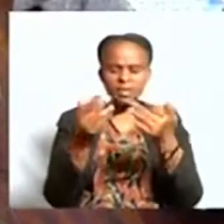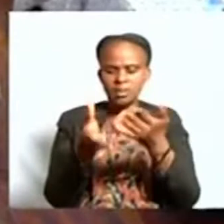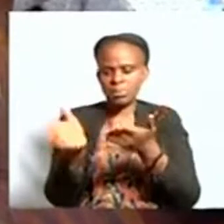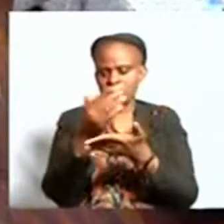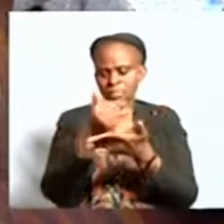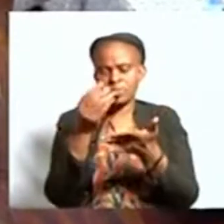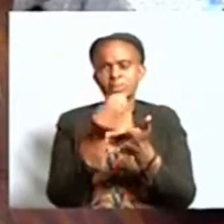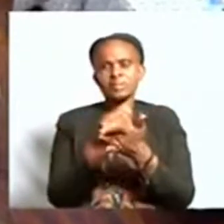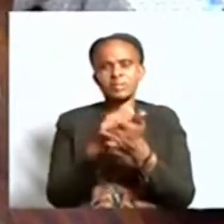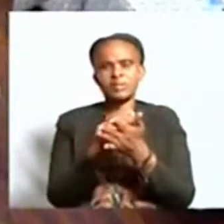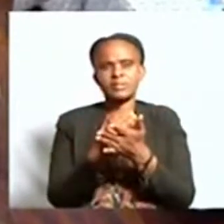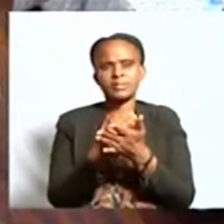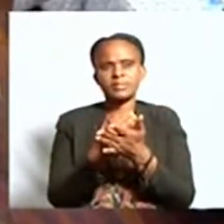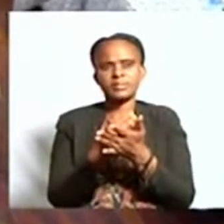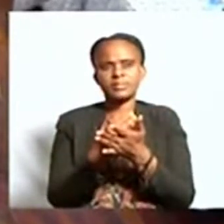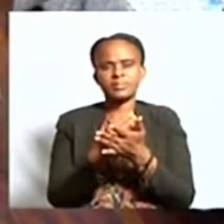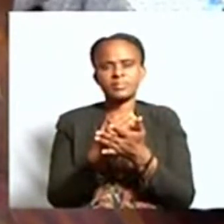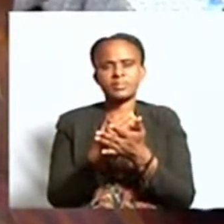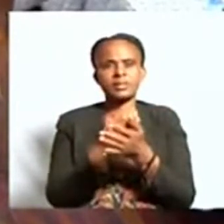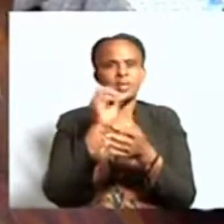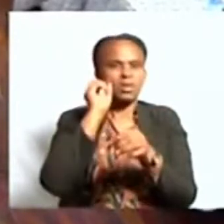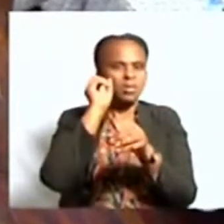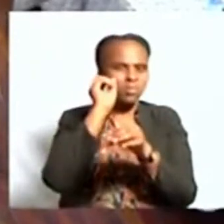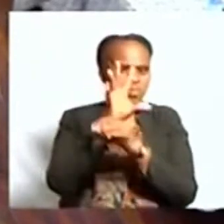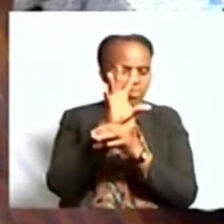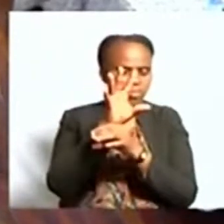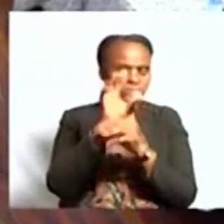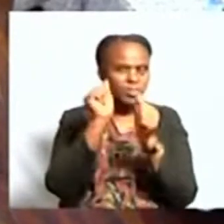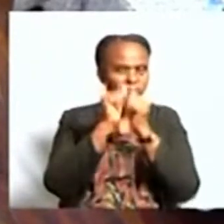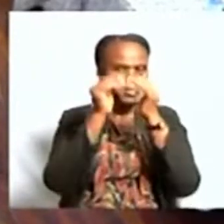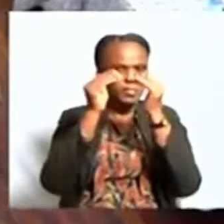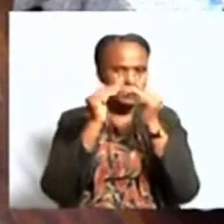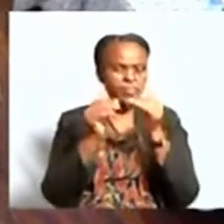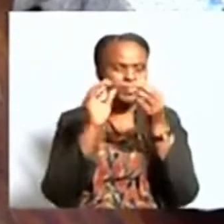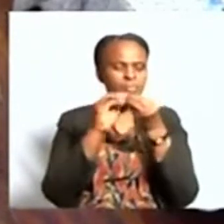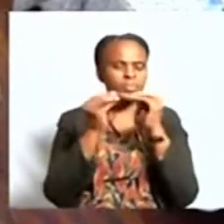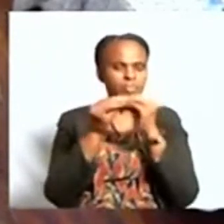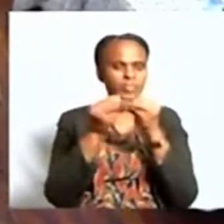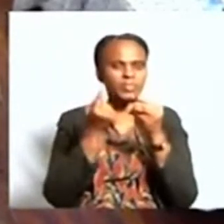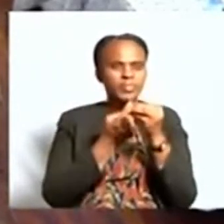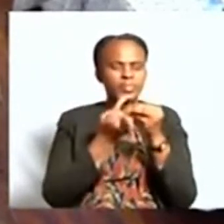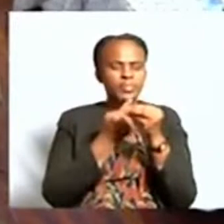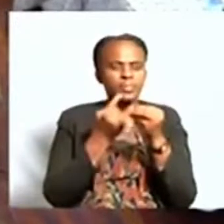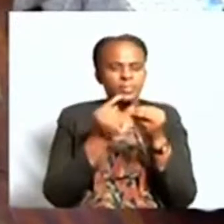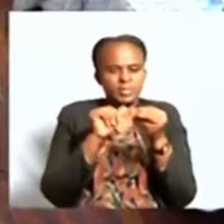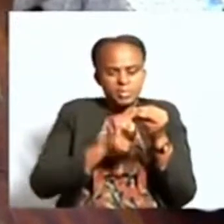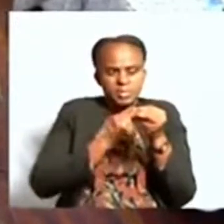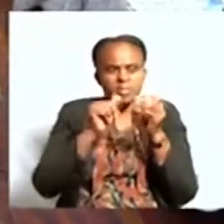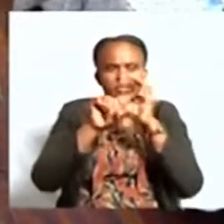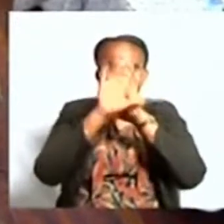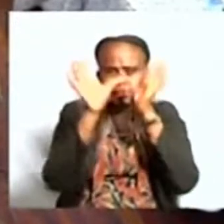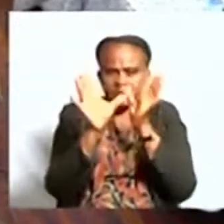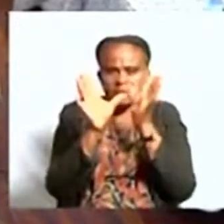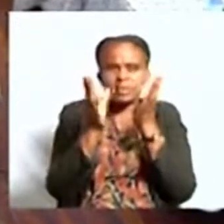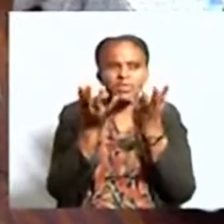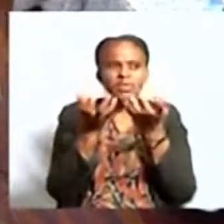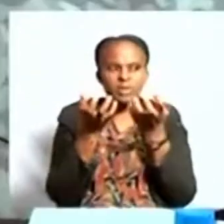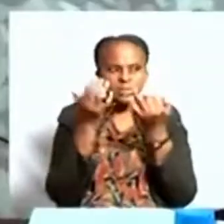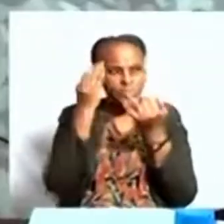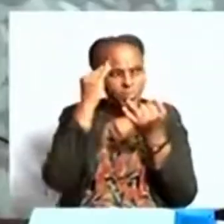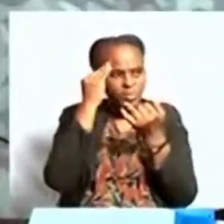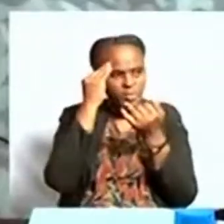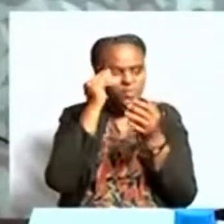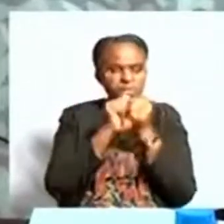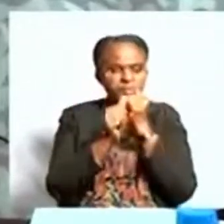the amount and the amount deposited and the next column, there are figures. So may we be guided?